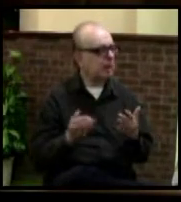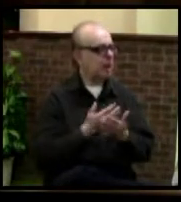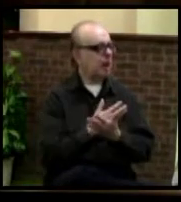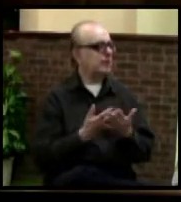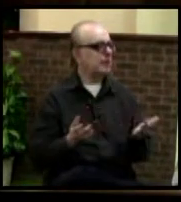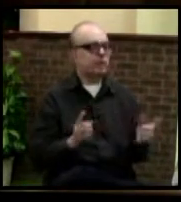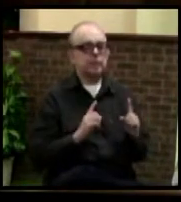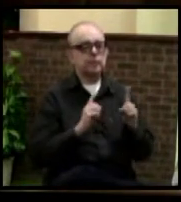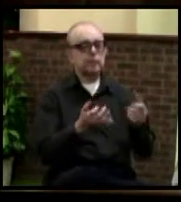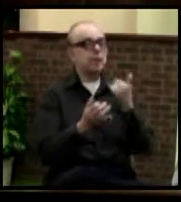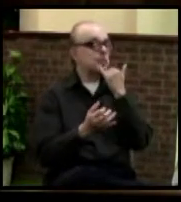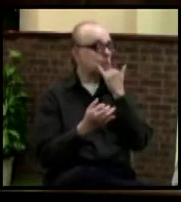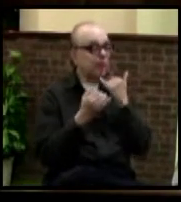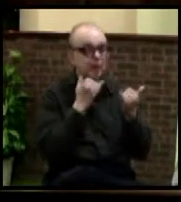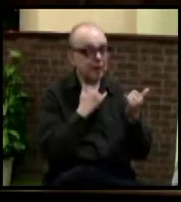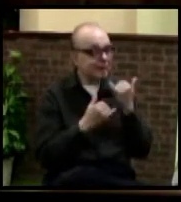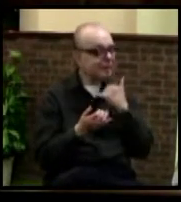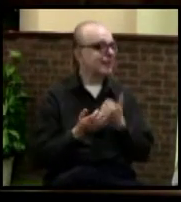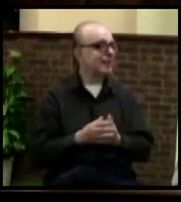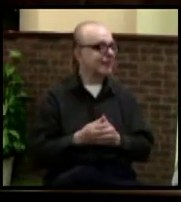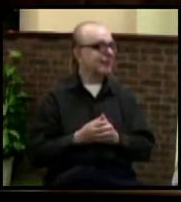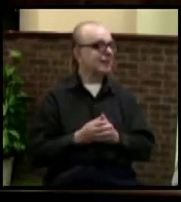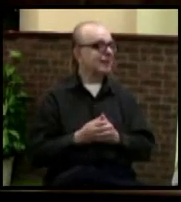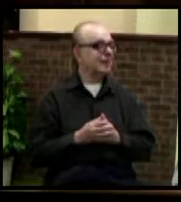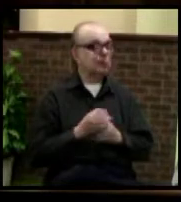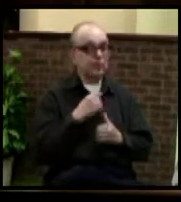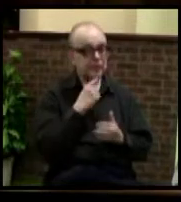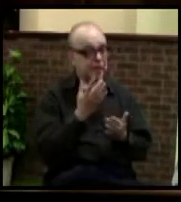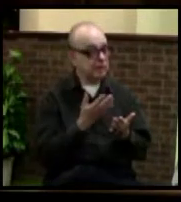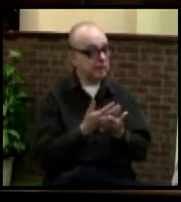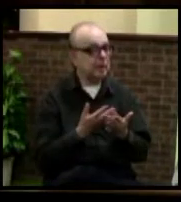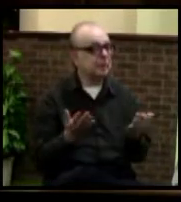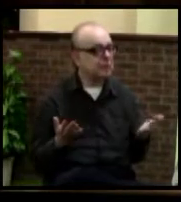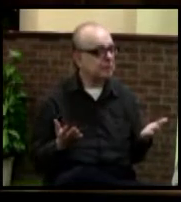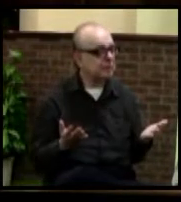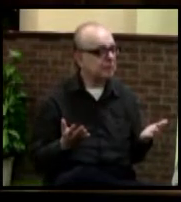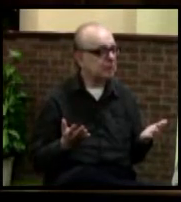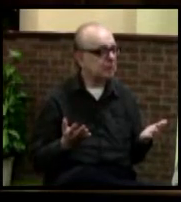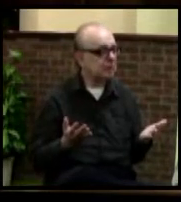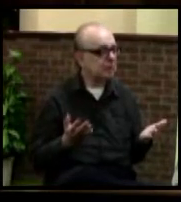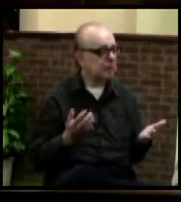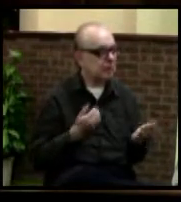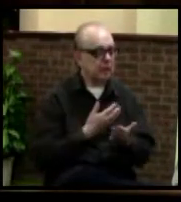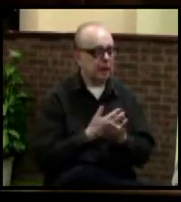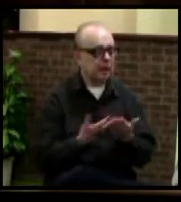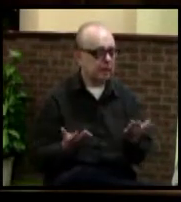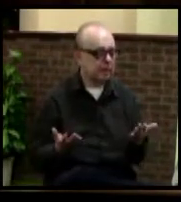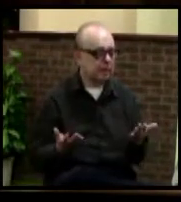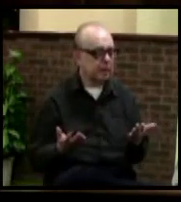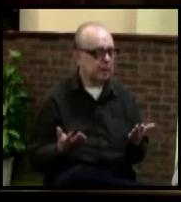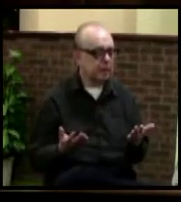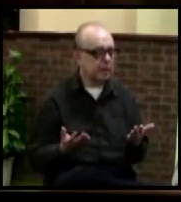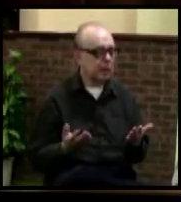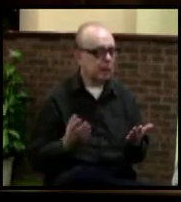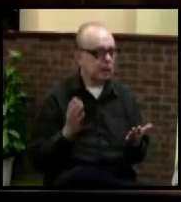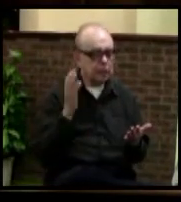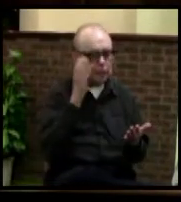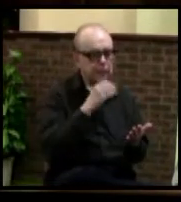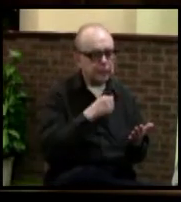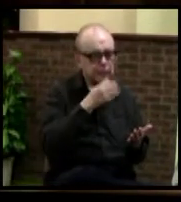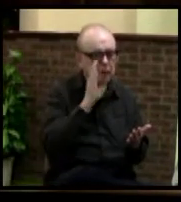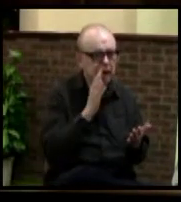when everything's going wrong? May I say something to y'all? In everything, look for God's